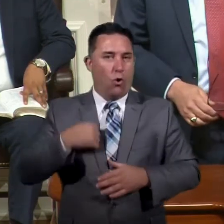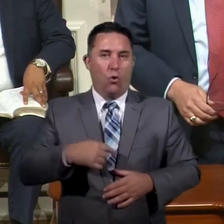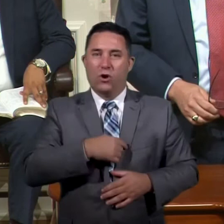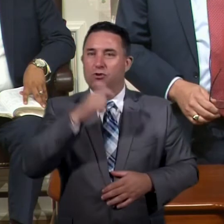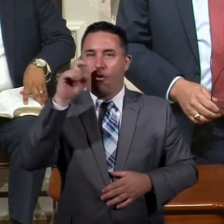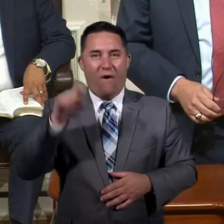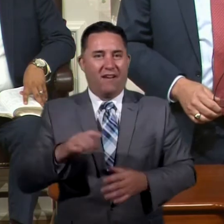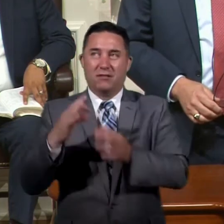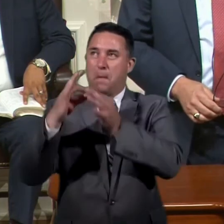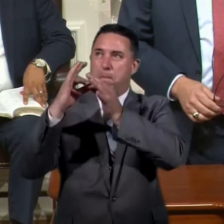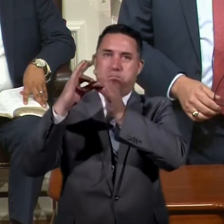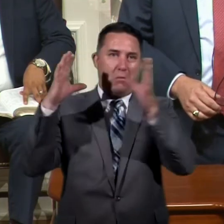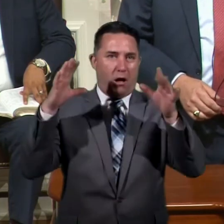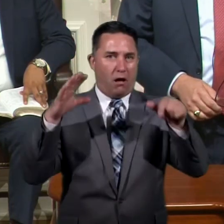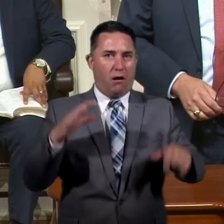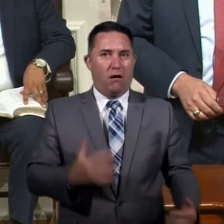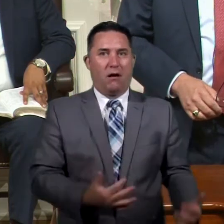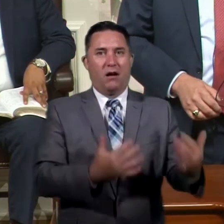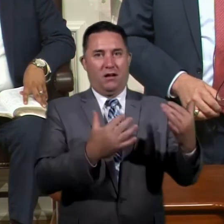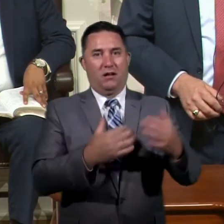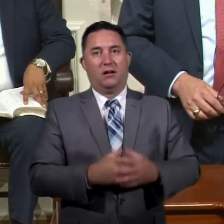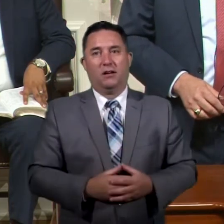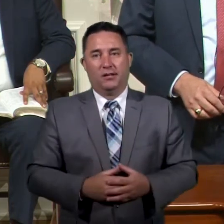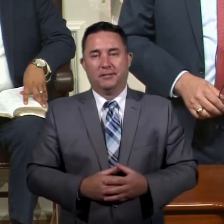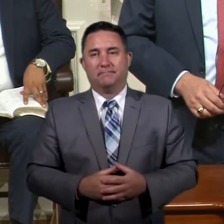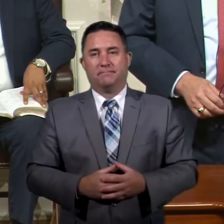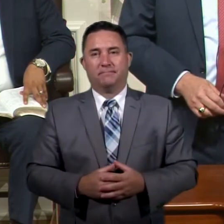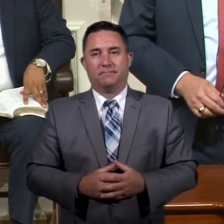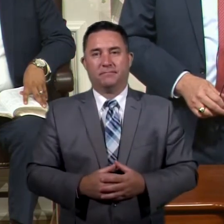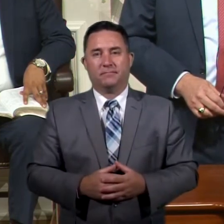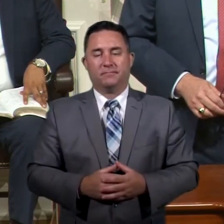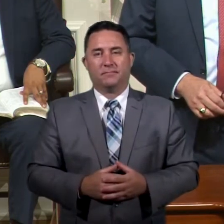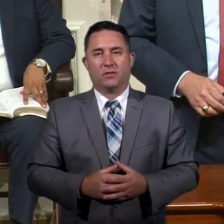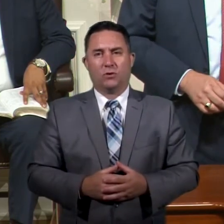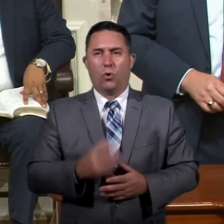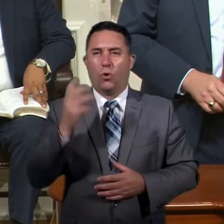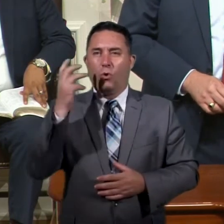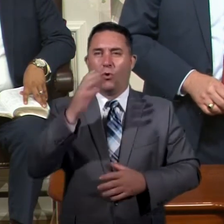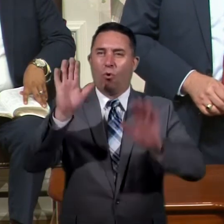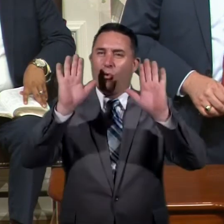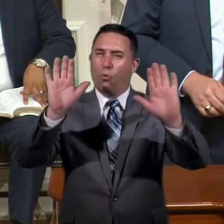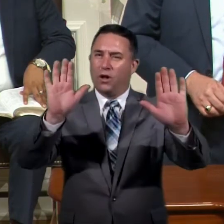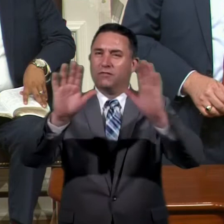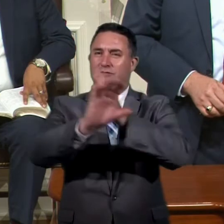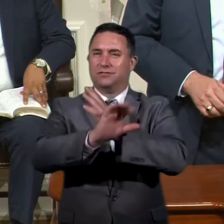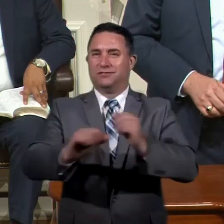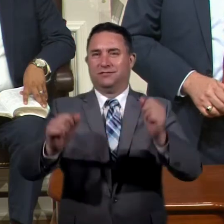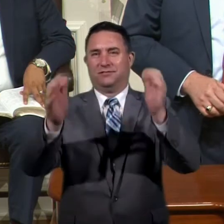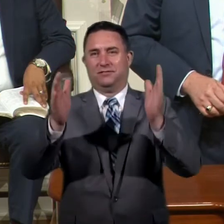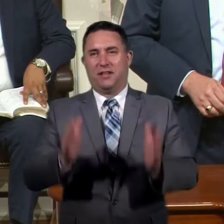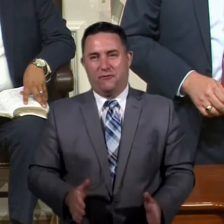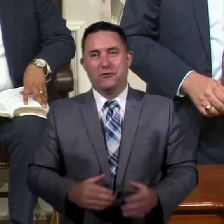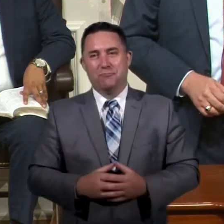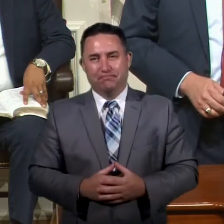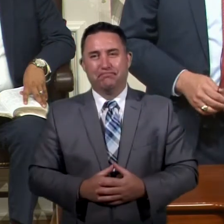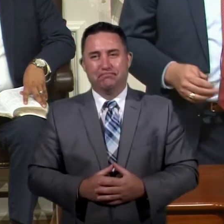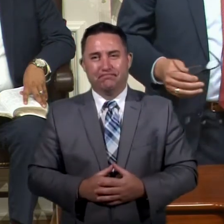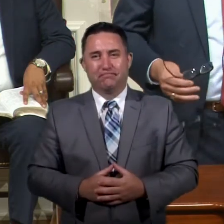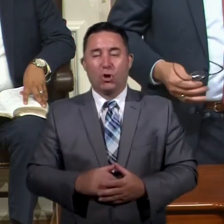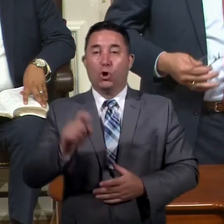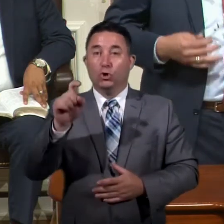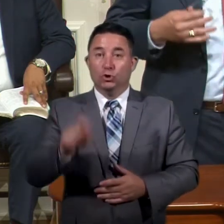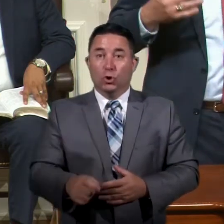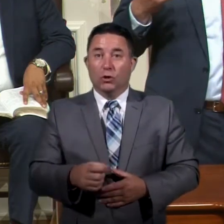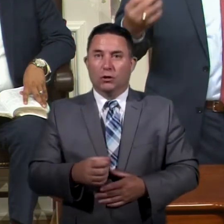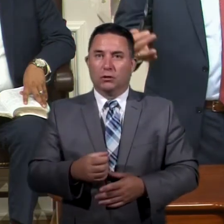have to be. Entonces, él se separó de su Padre para que usted y yo no tuviésemos que separar. Oh, what a wonderful Savior. Oh, qué maravilloso Salvador. It ought to